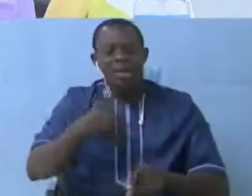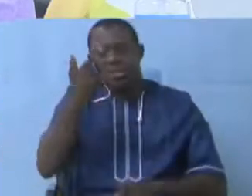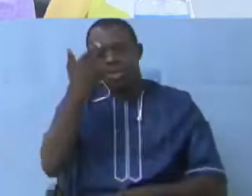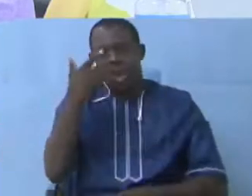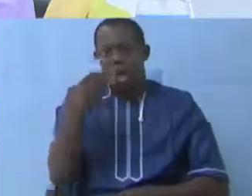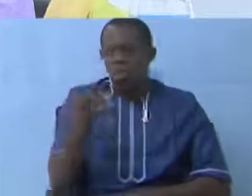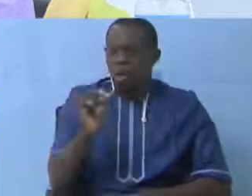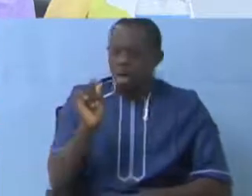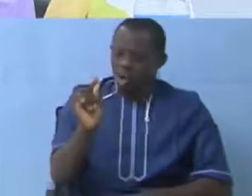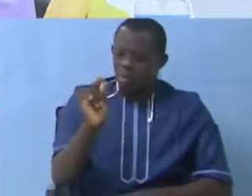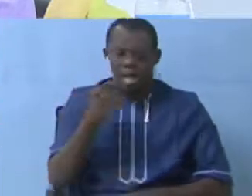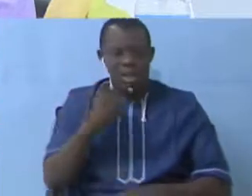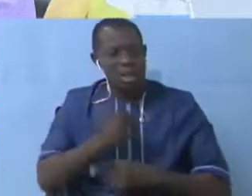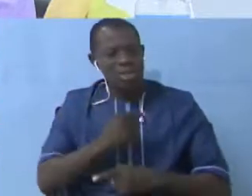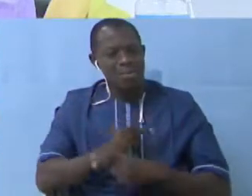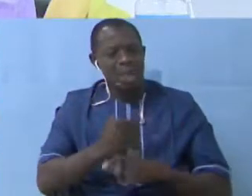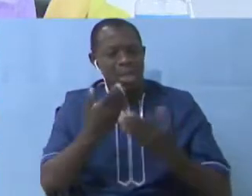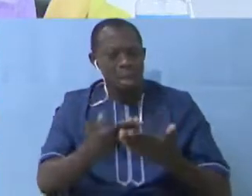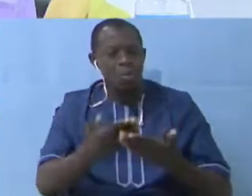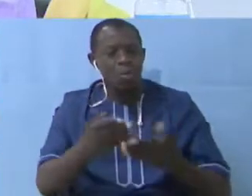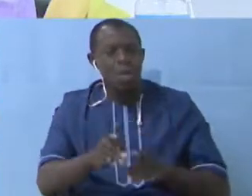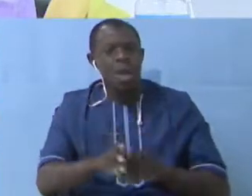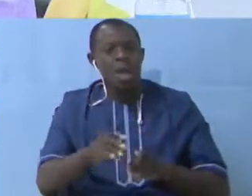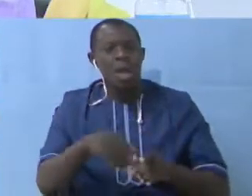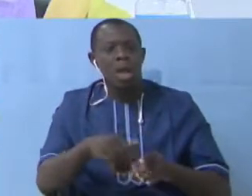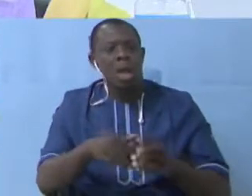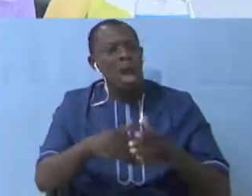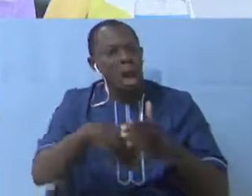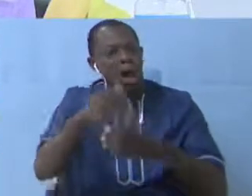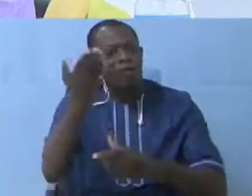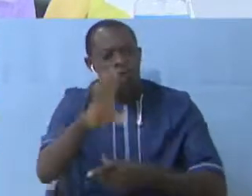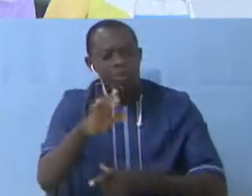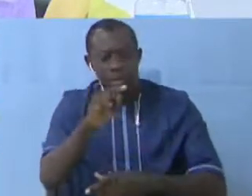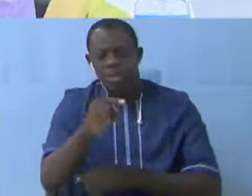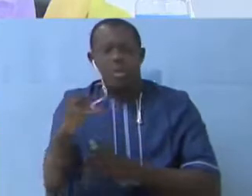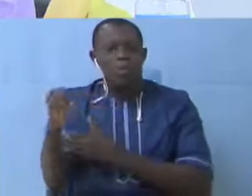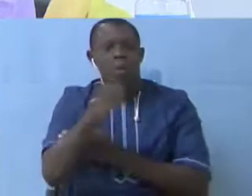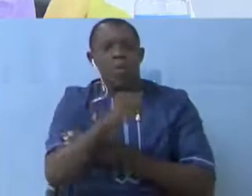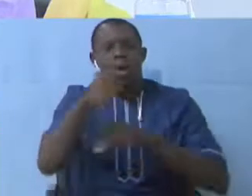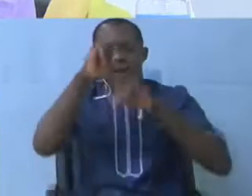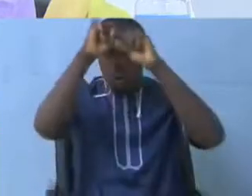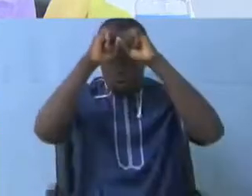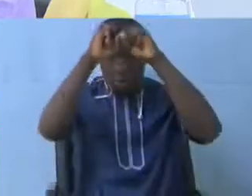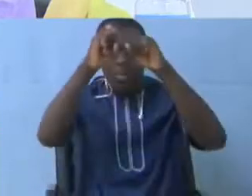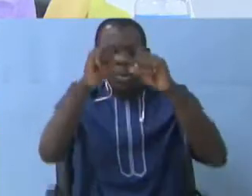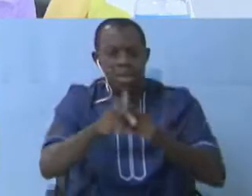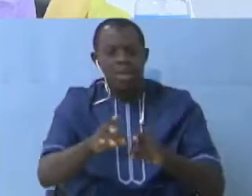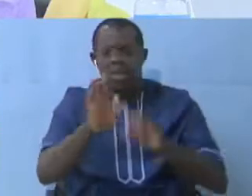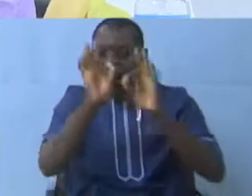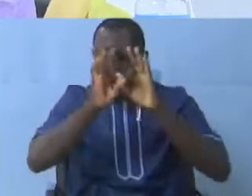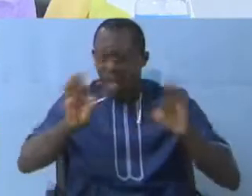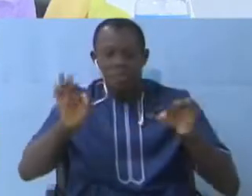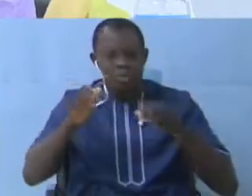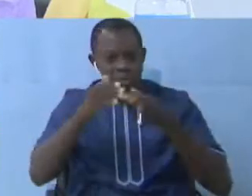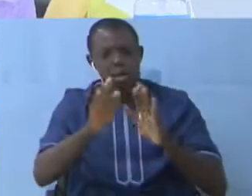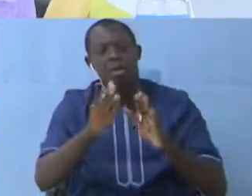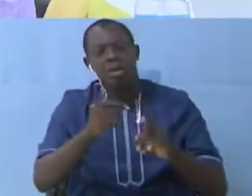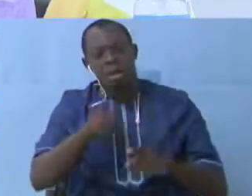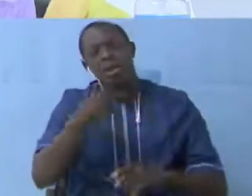Gambia really come out of this dictatorship in grand style. I think it was quite